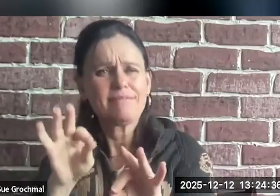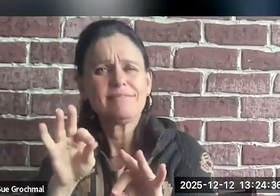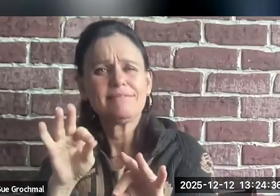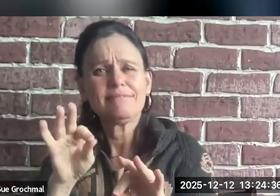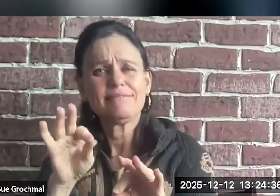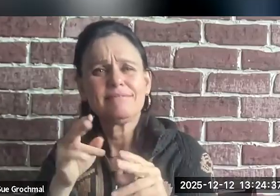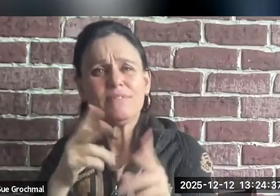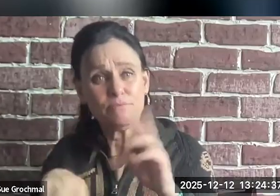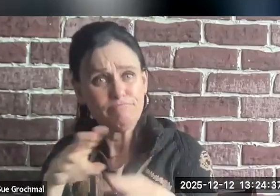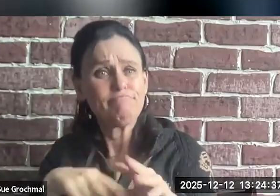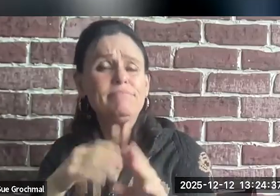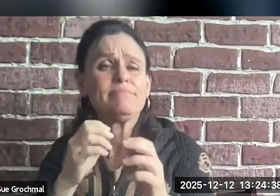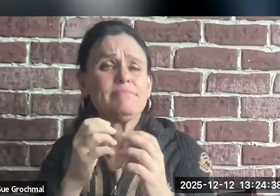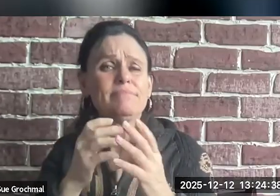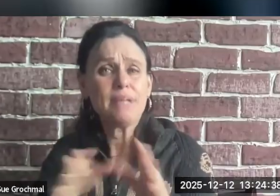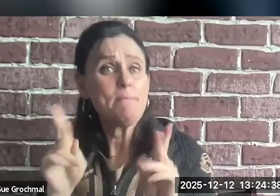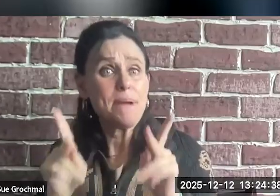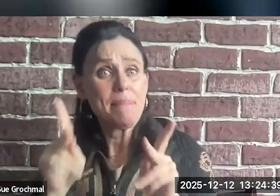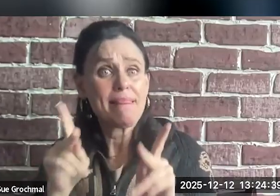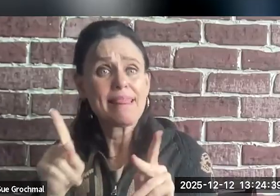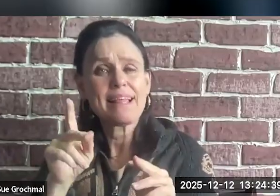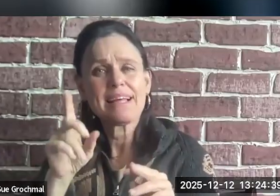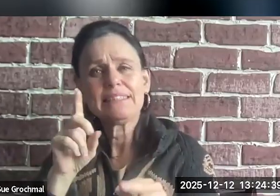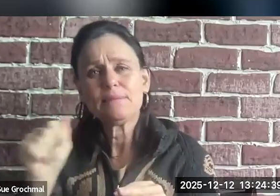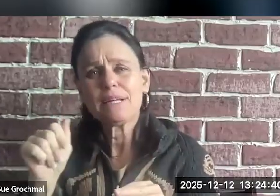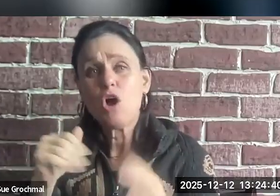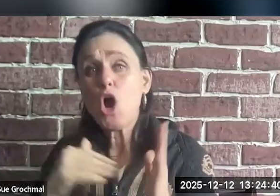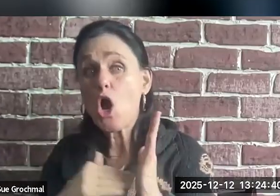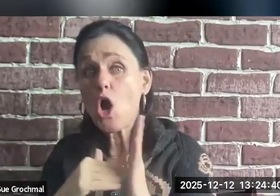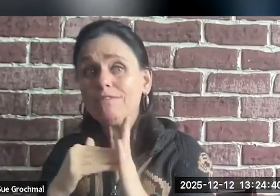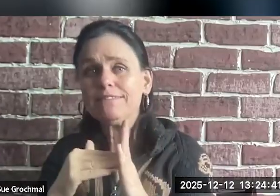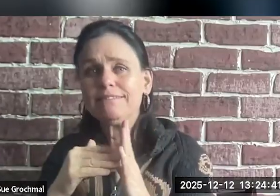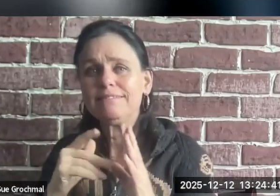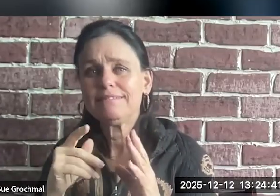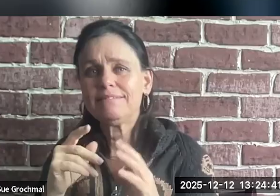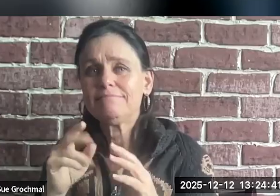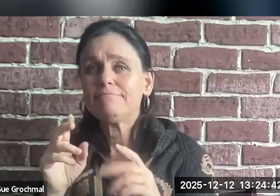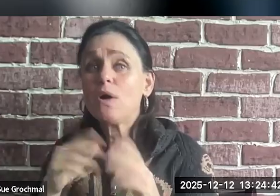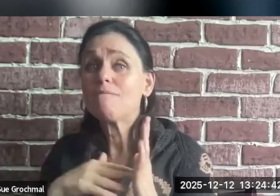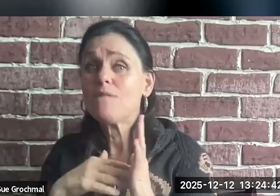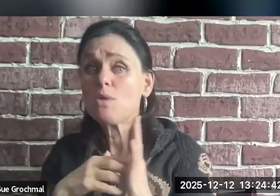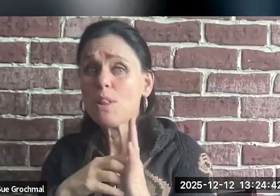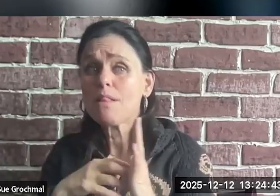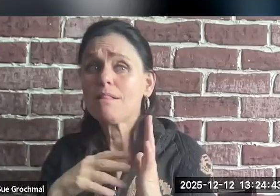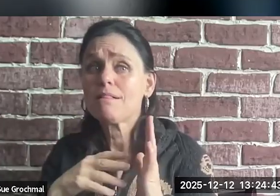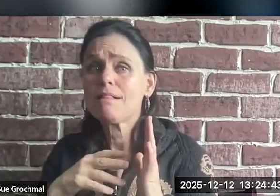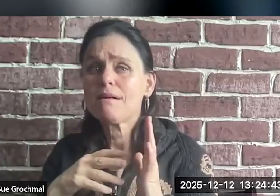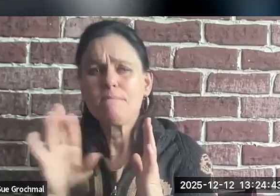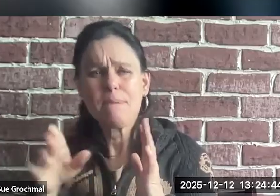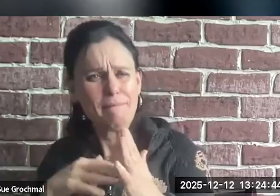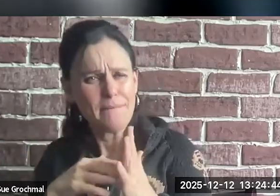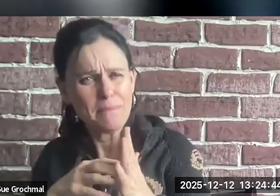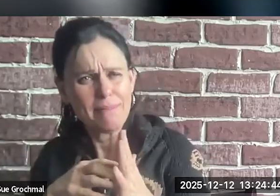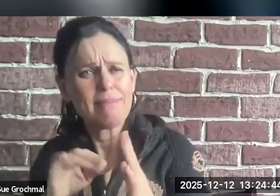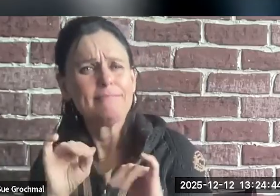review and environmental scans, people with disabilities are often positioned as subjects of vulnerability, which is an issue, yes. So we